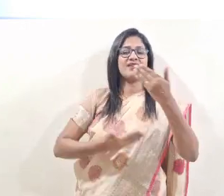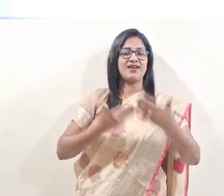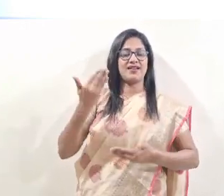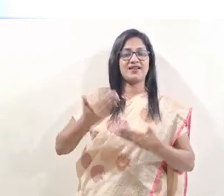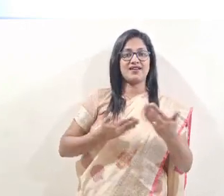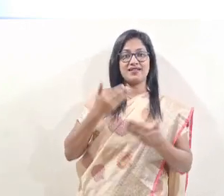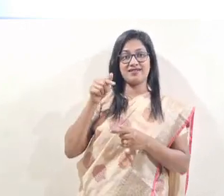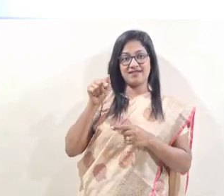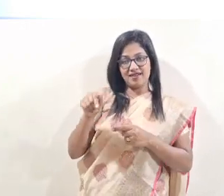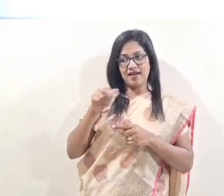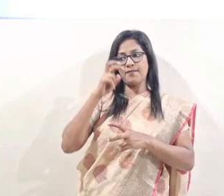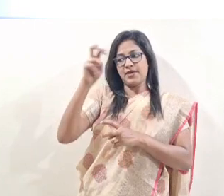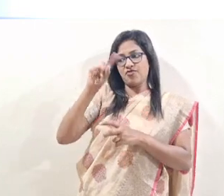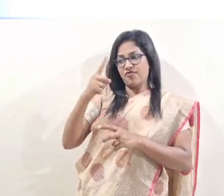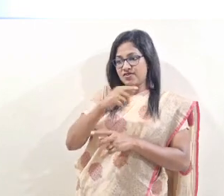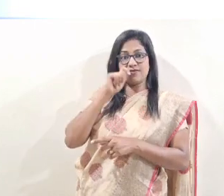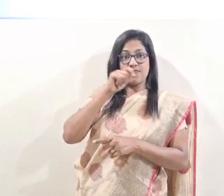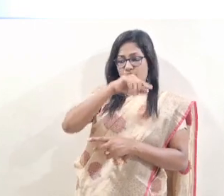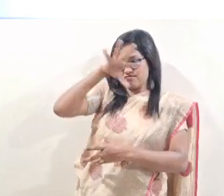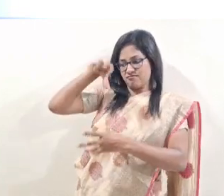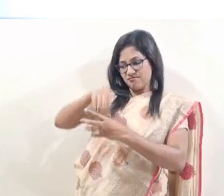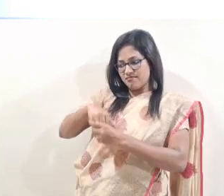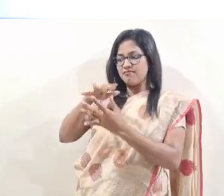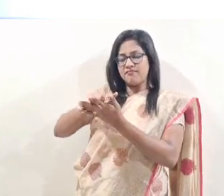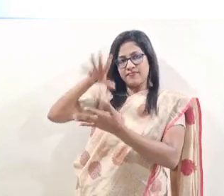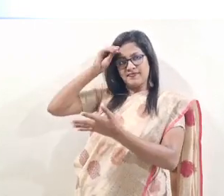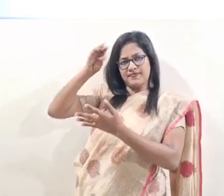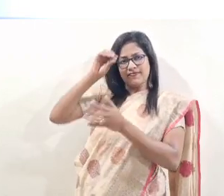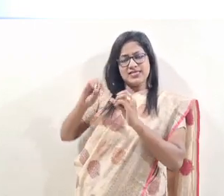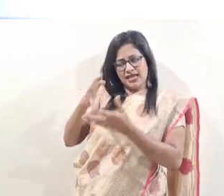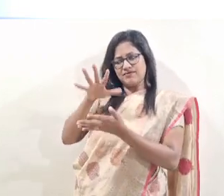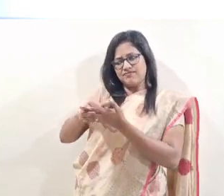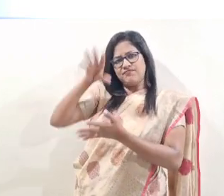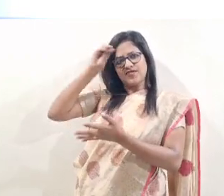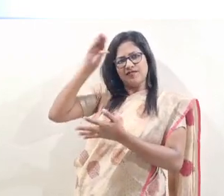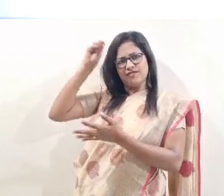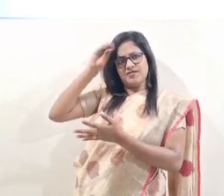Metro. He started off there, learned, and